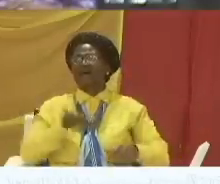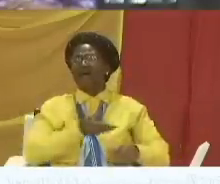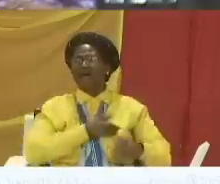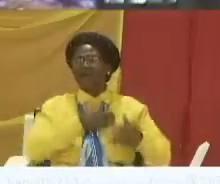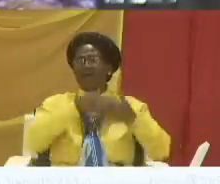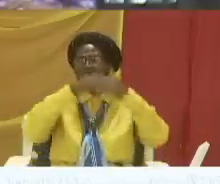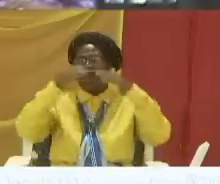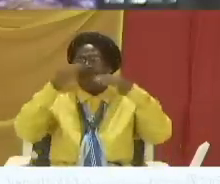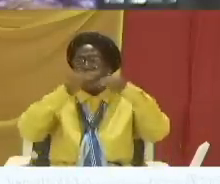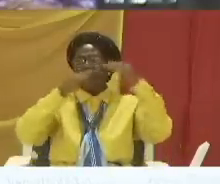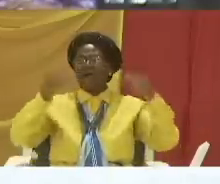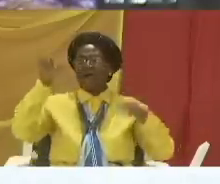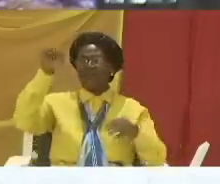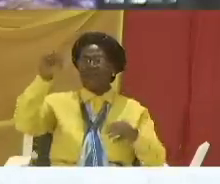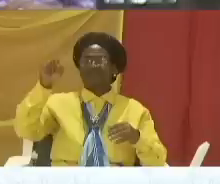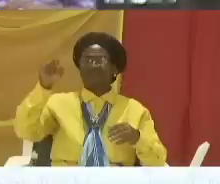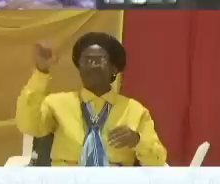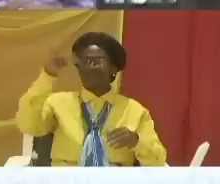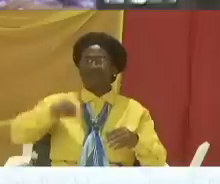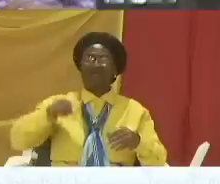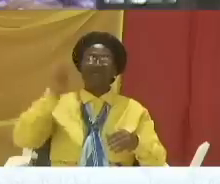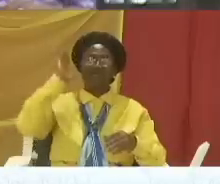they will never be large enough.